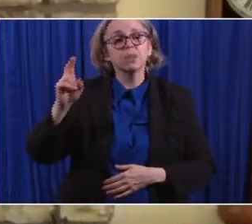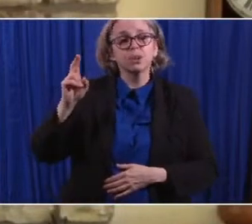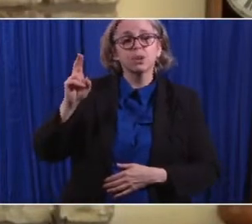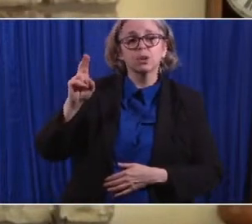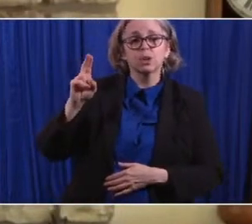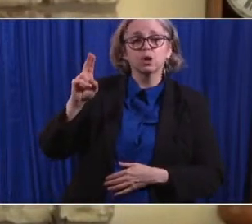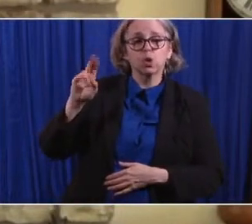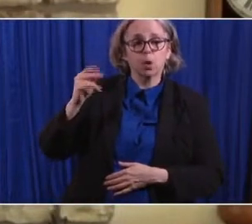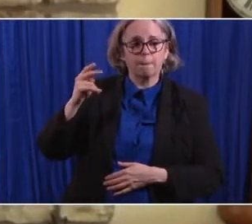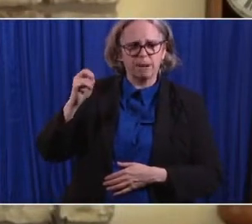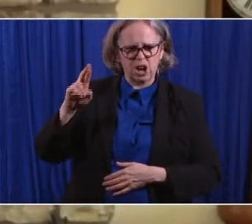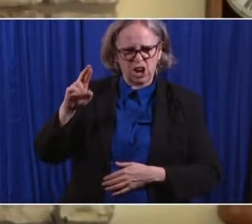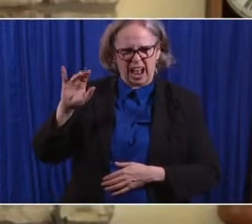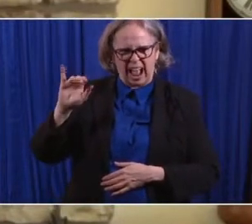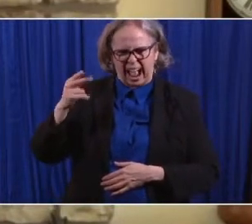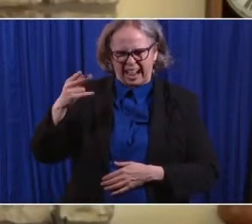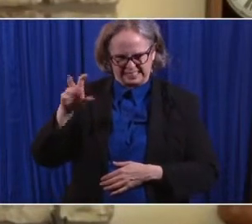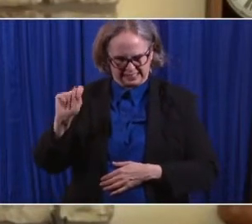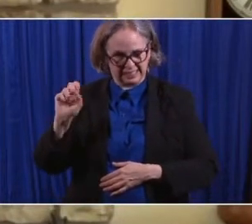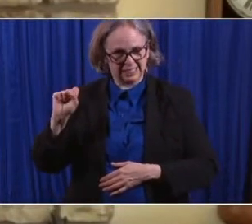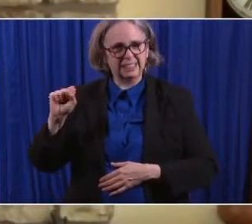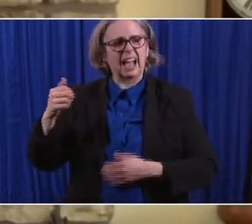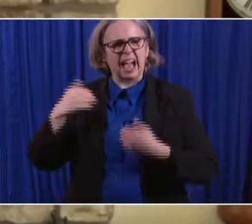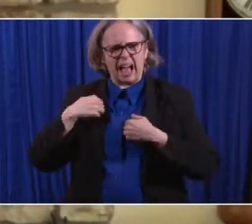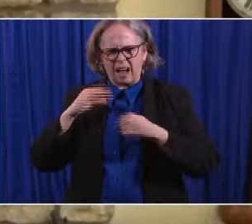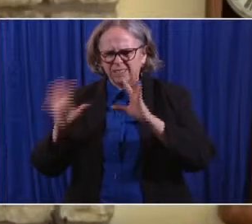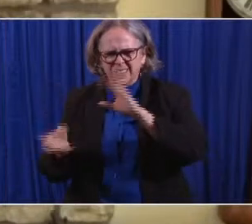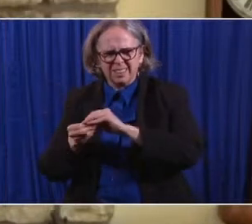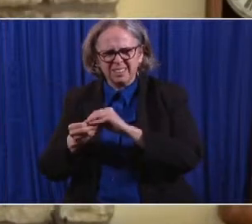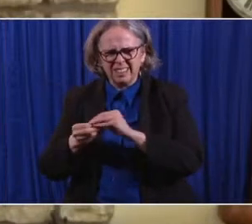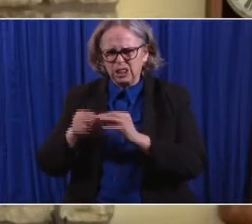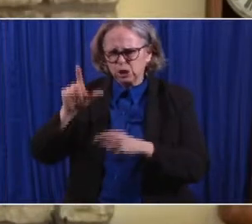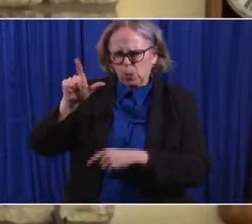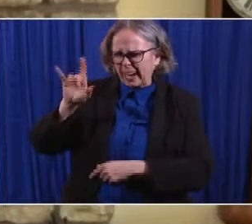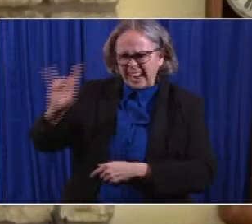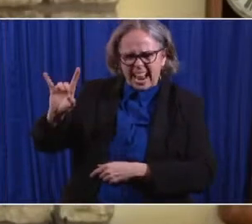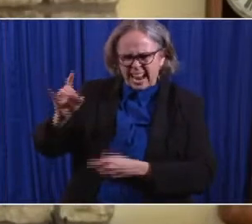different providers within 10 miles. And Warrensville Heights,